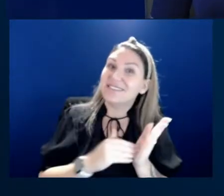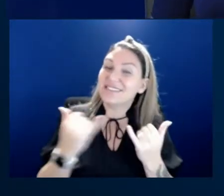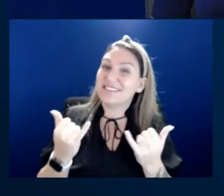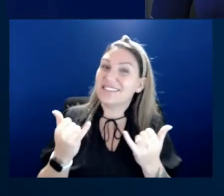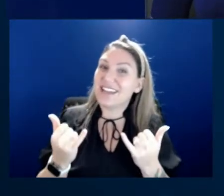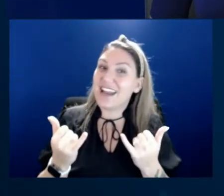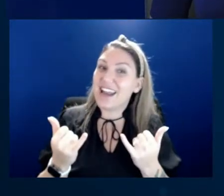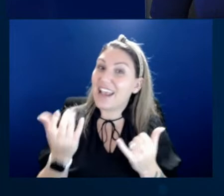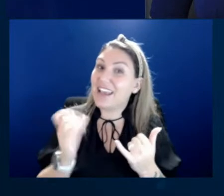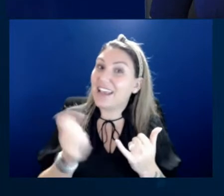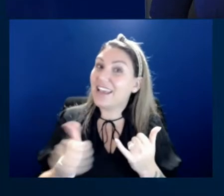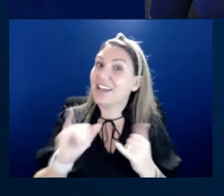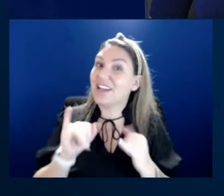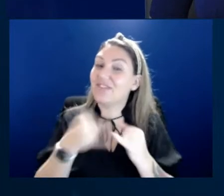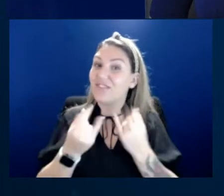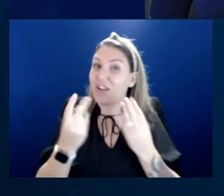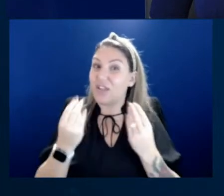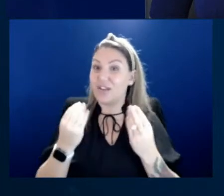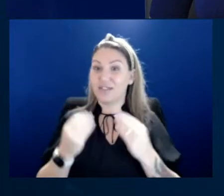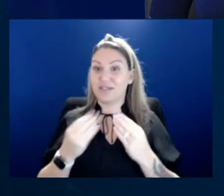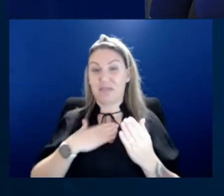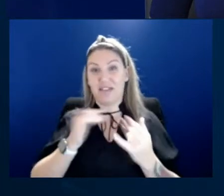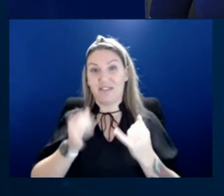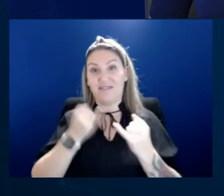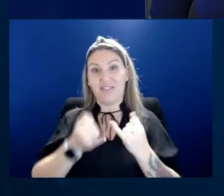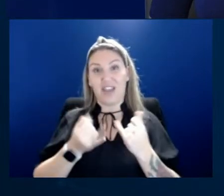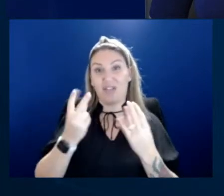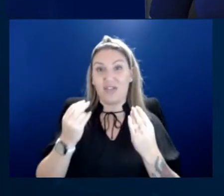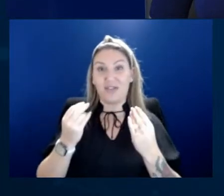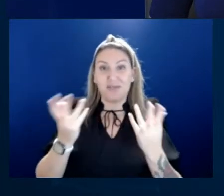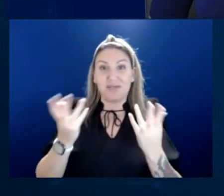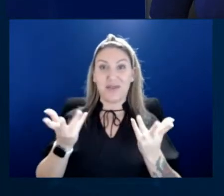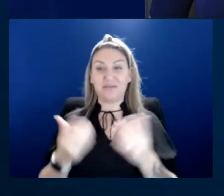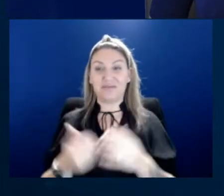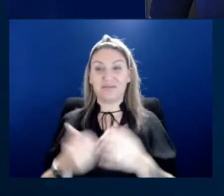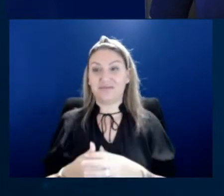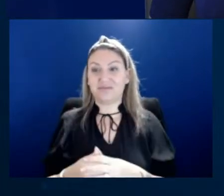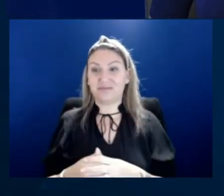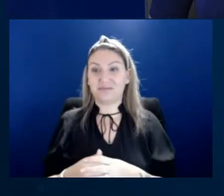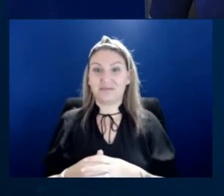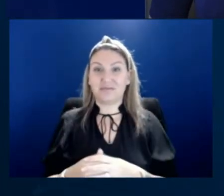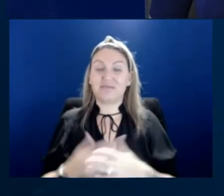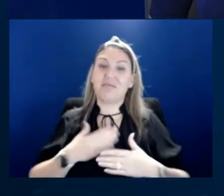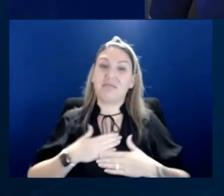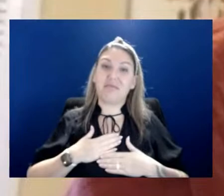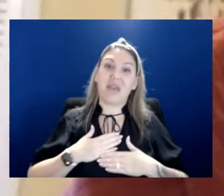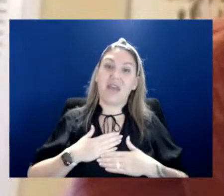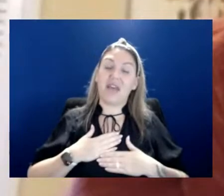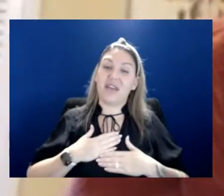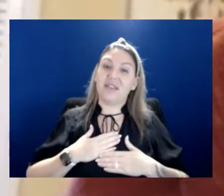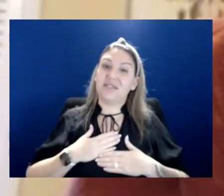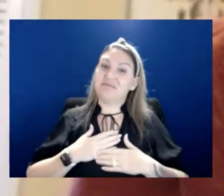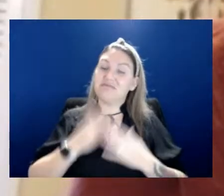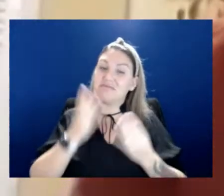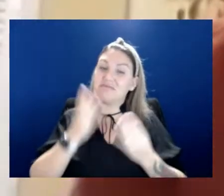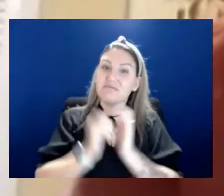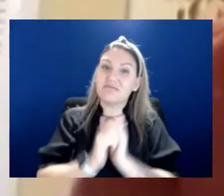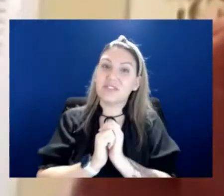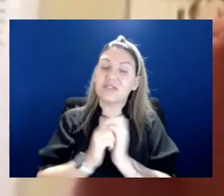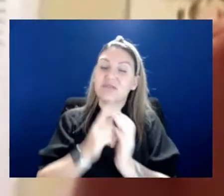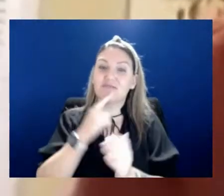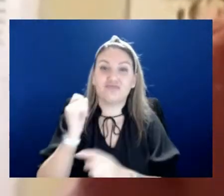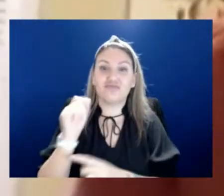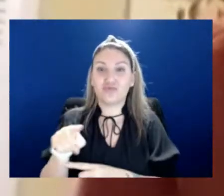thought? My final thoughts is, my thoughts are with Ukraine, first of all. Second of